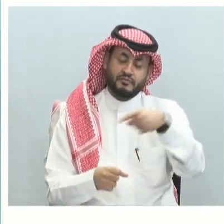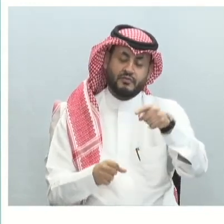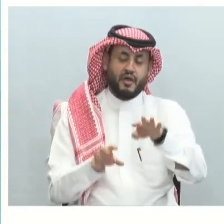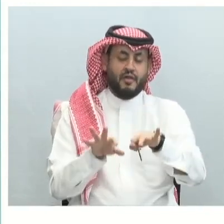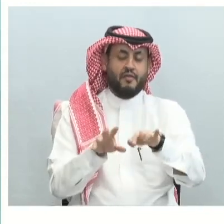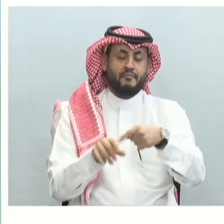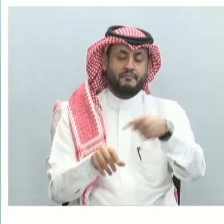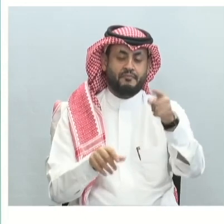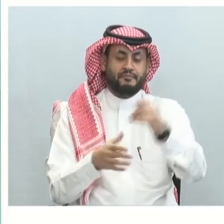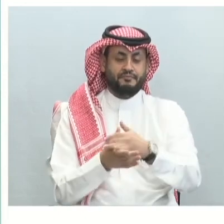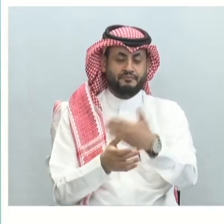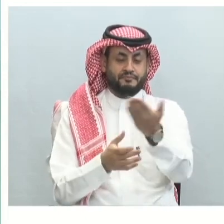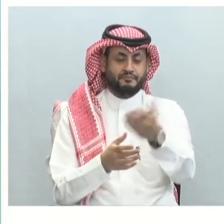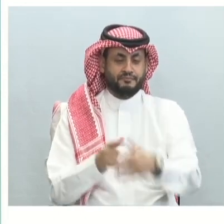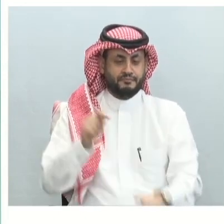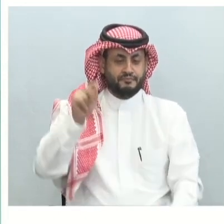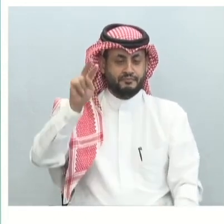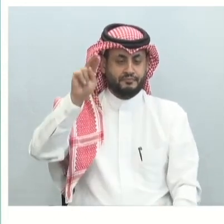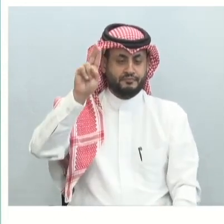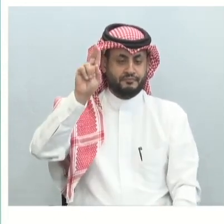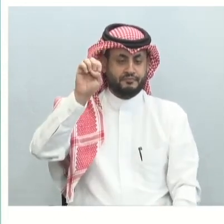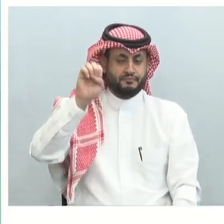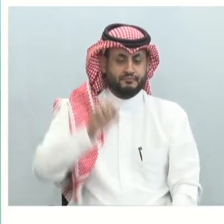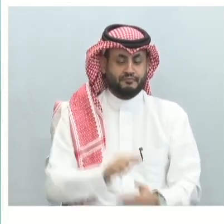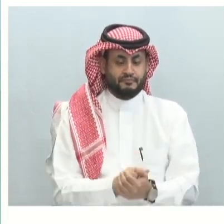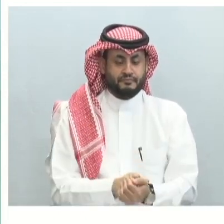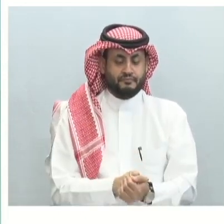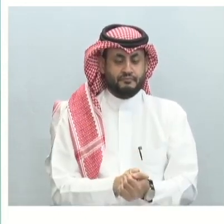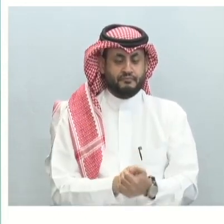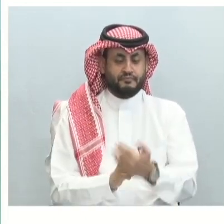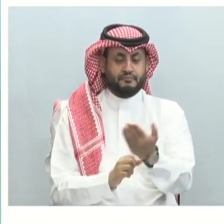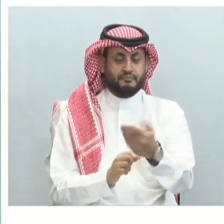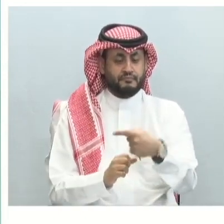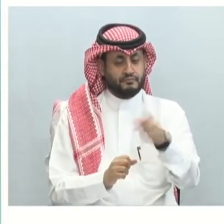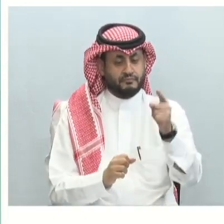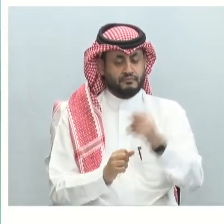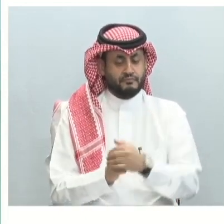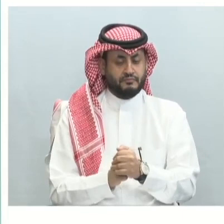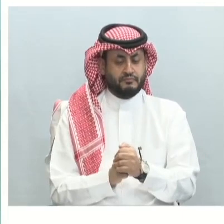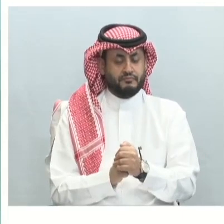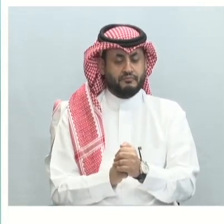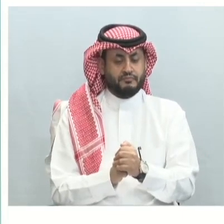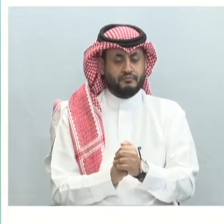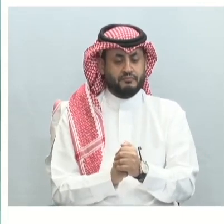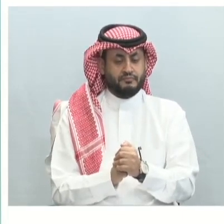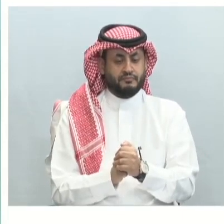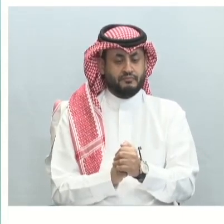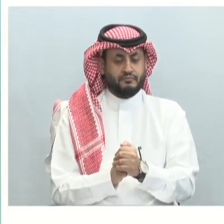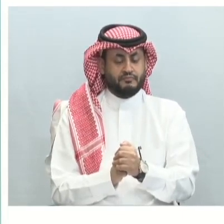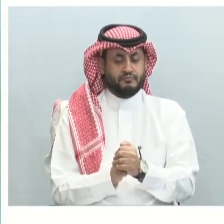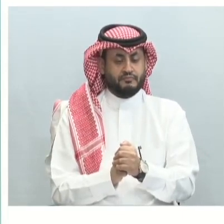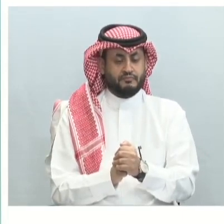or false? True, that's right. So it's true. He is playing computer games. So we